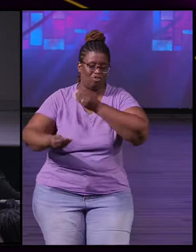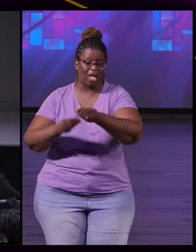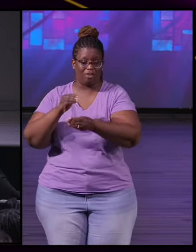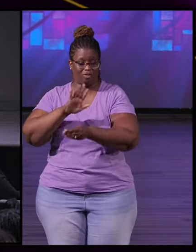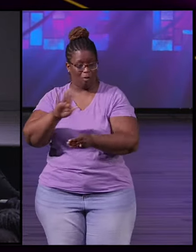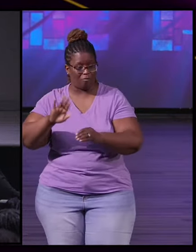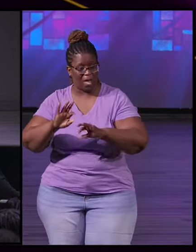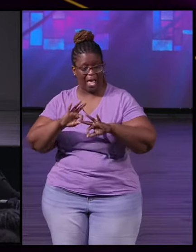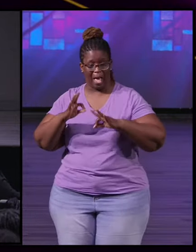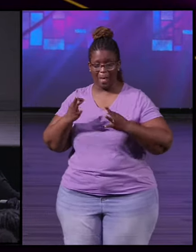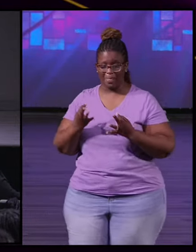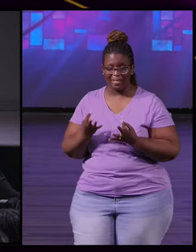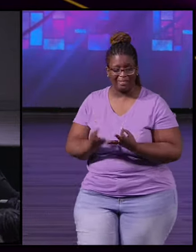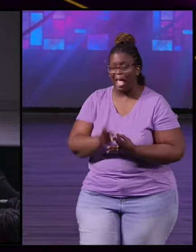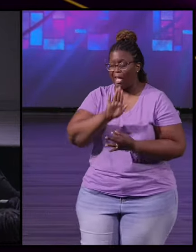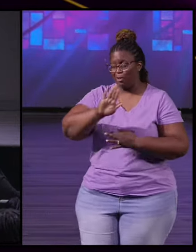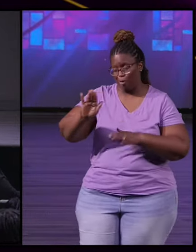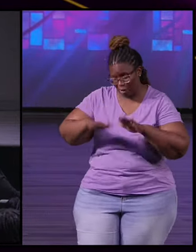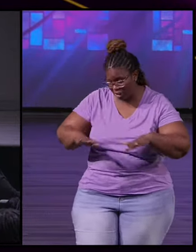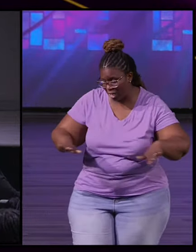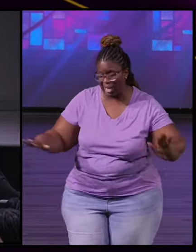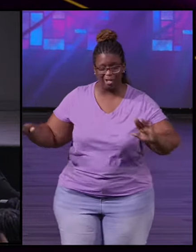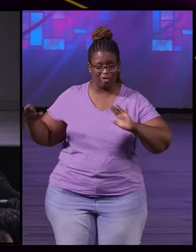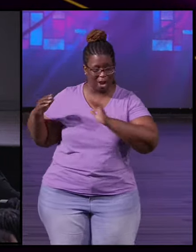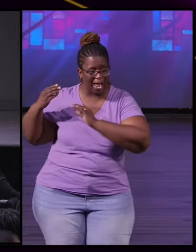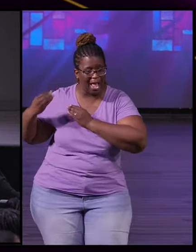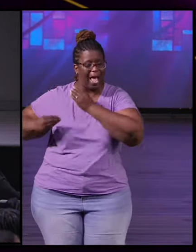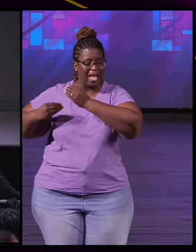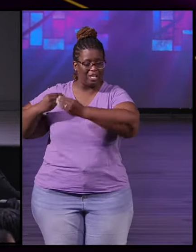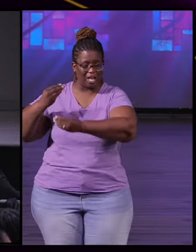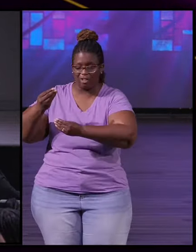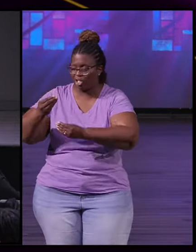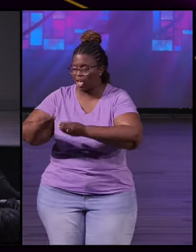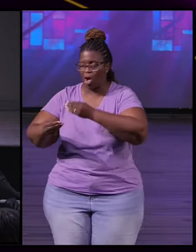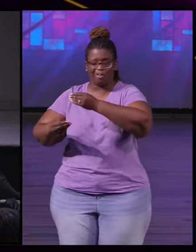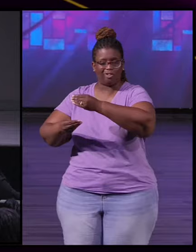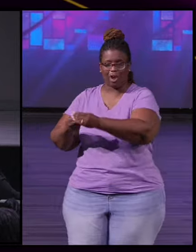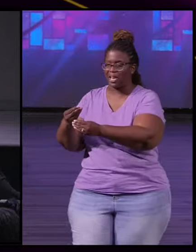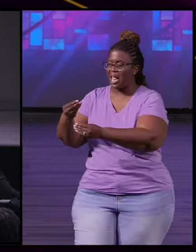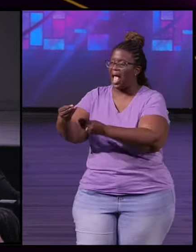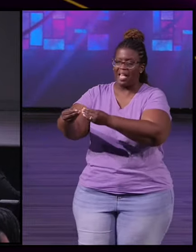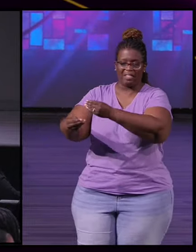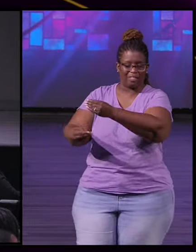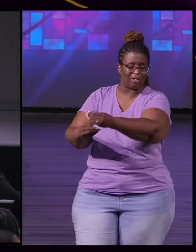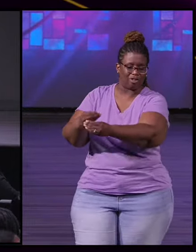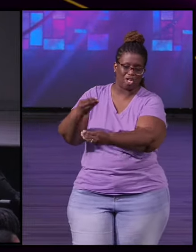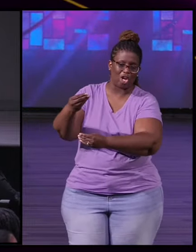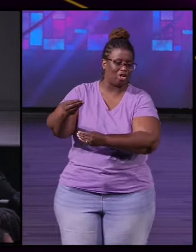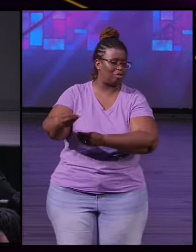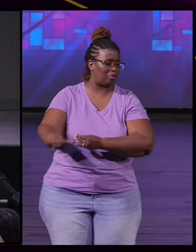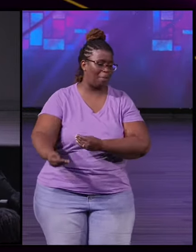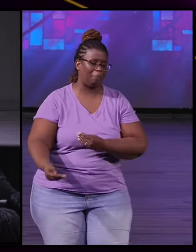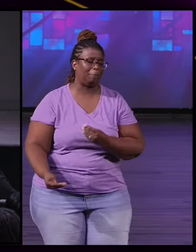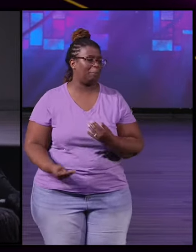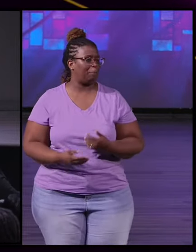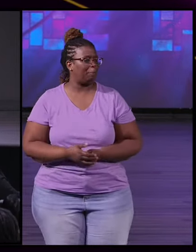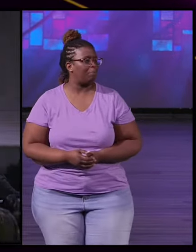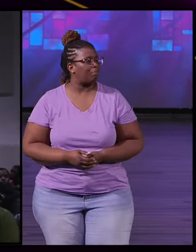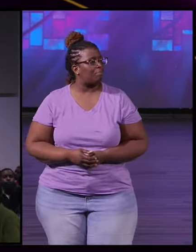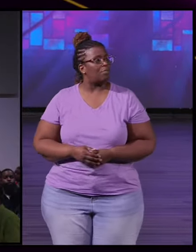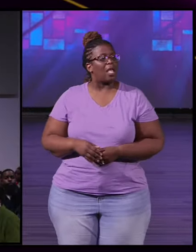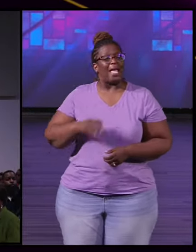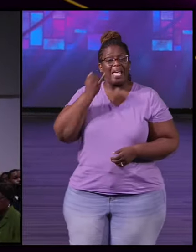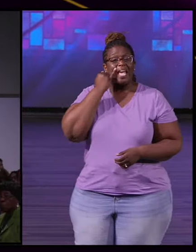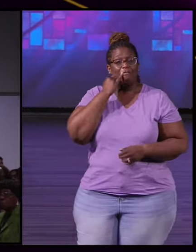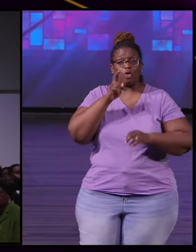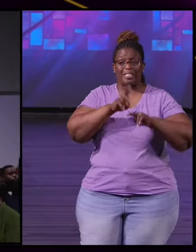Generations and your family. Children and their children. up in the stadium seating. I know this, the walk is long,